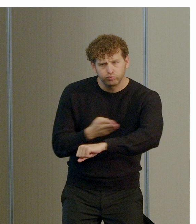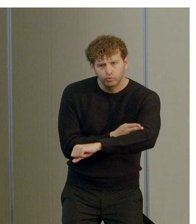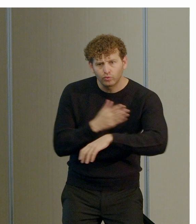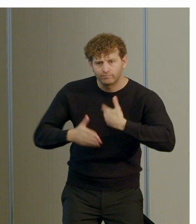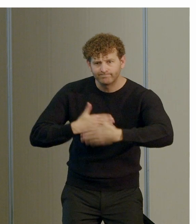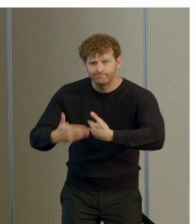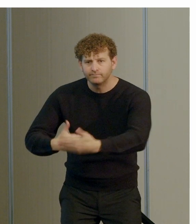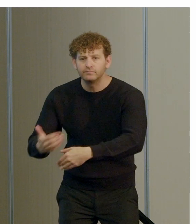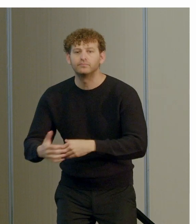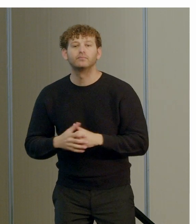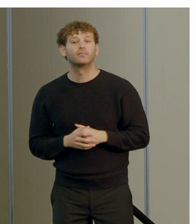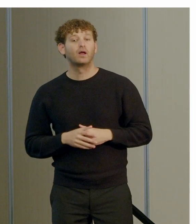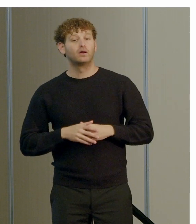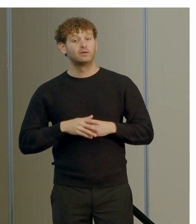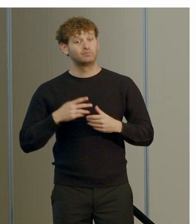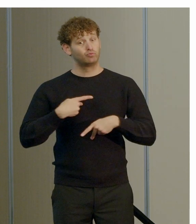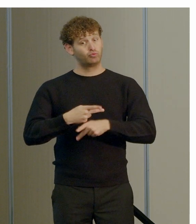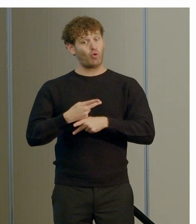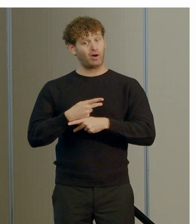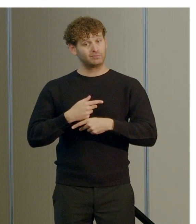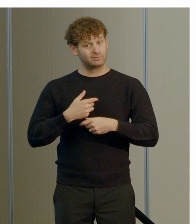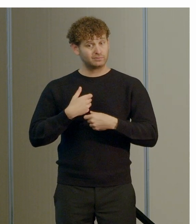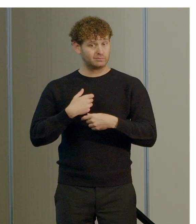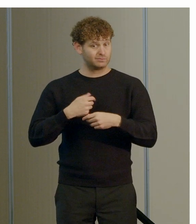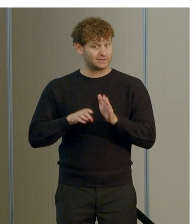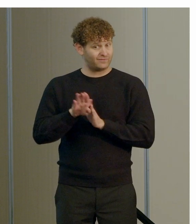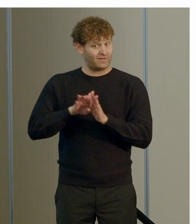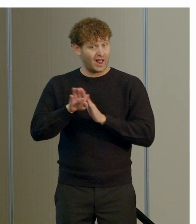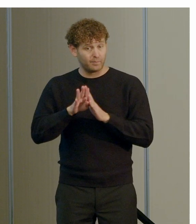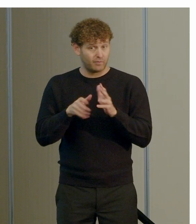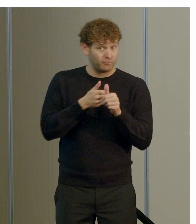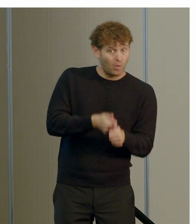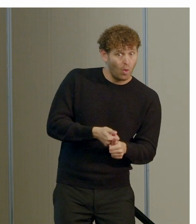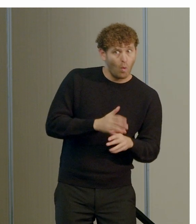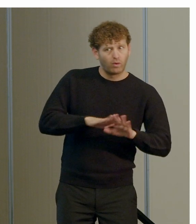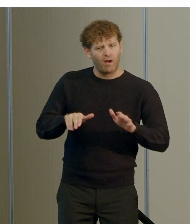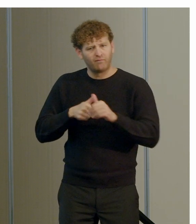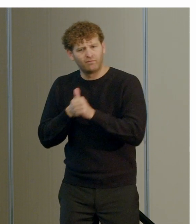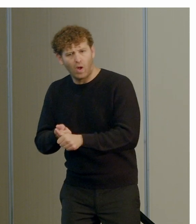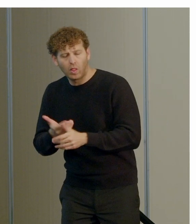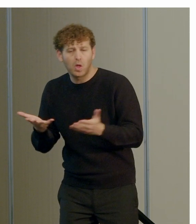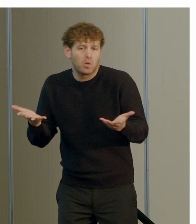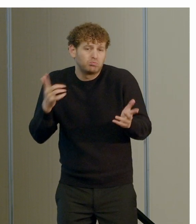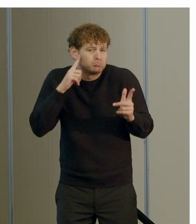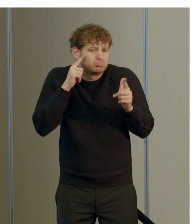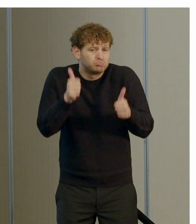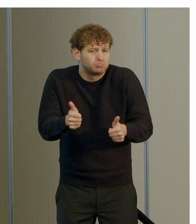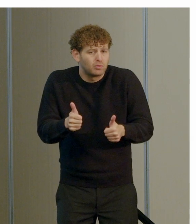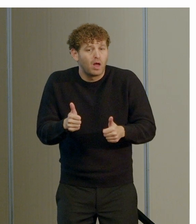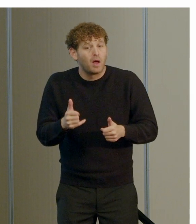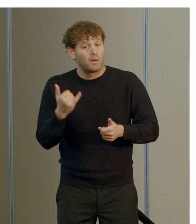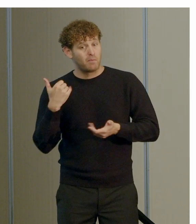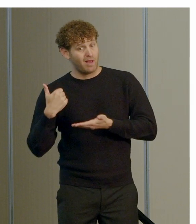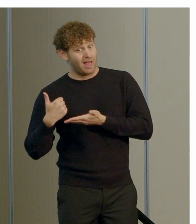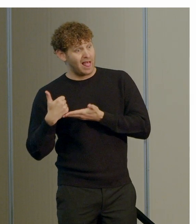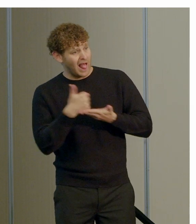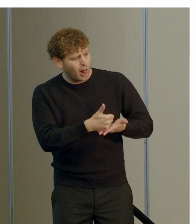whether to do it or not. But if you are aware, hey, I've got to go in and do a bug fix to my version,